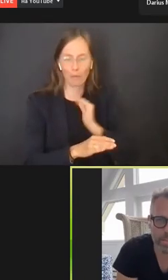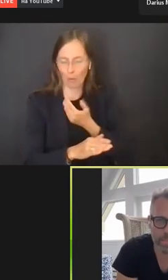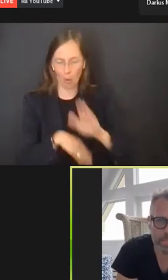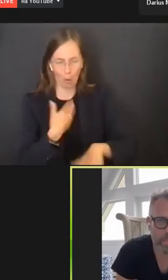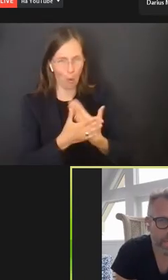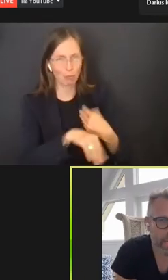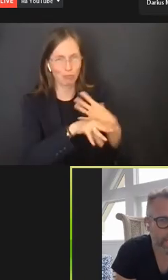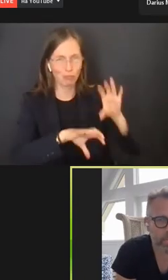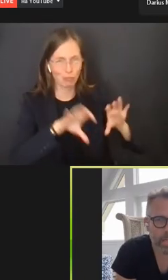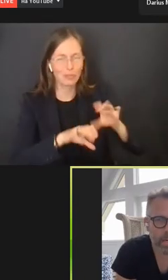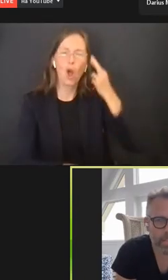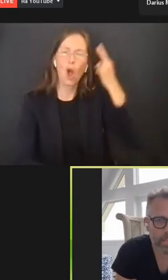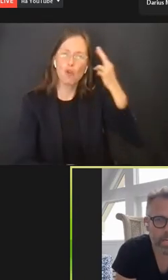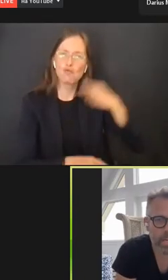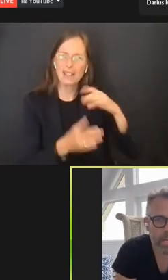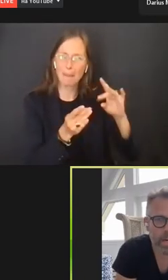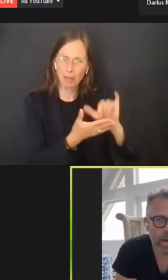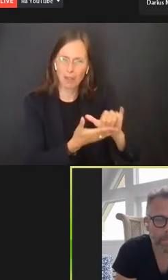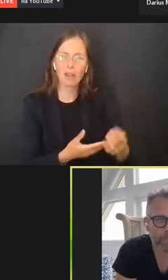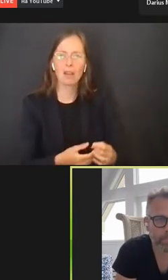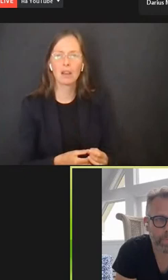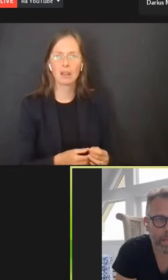it is because